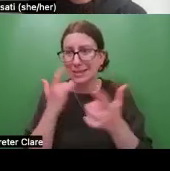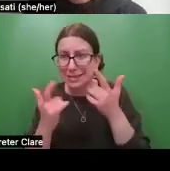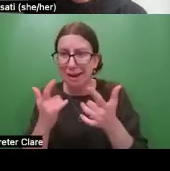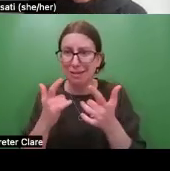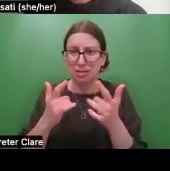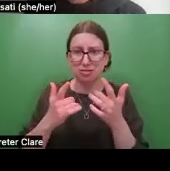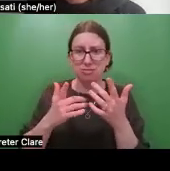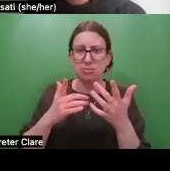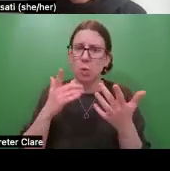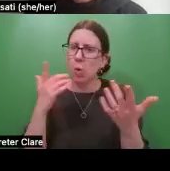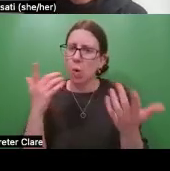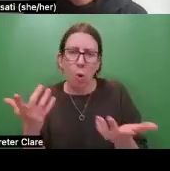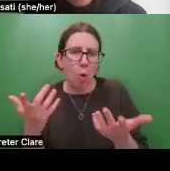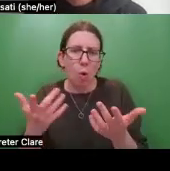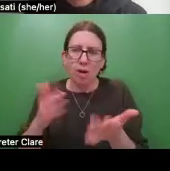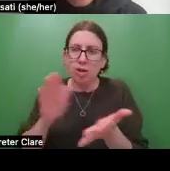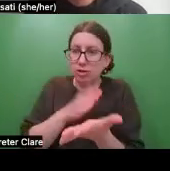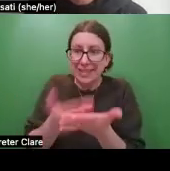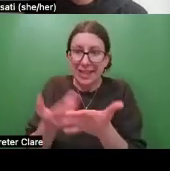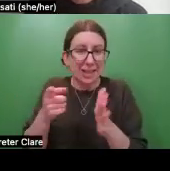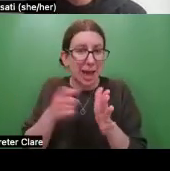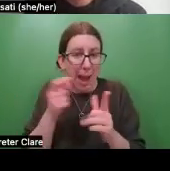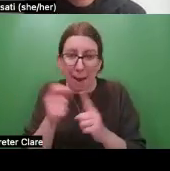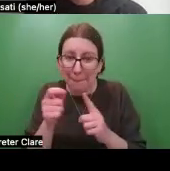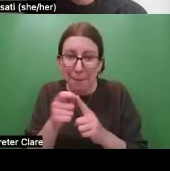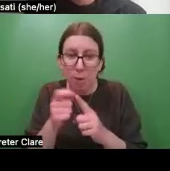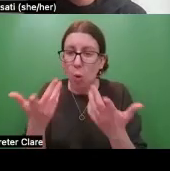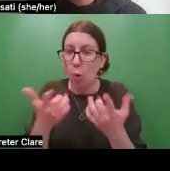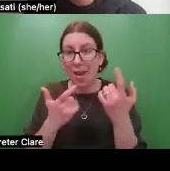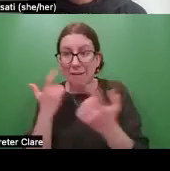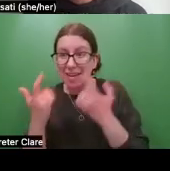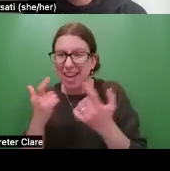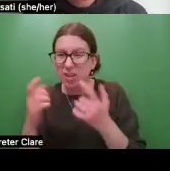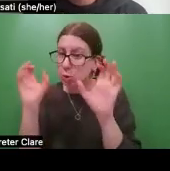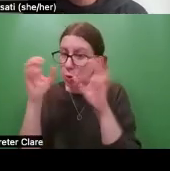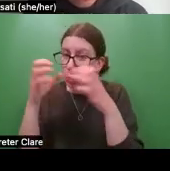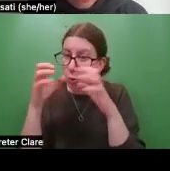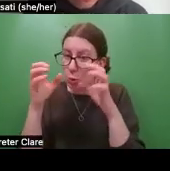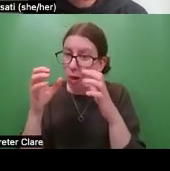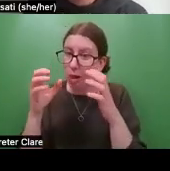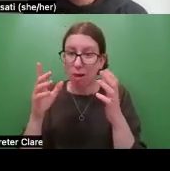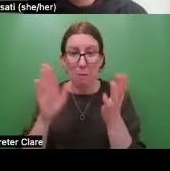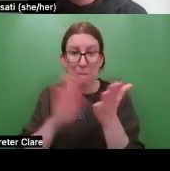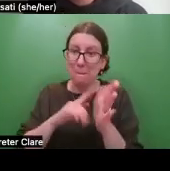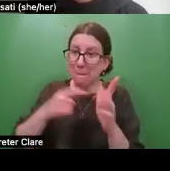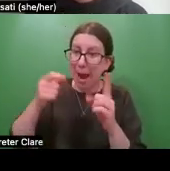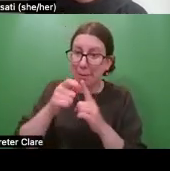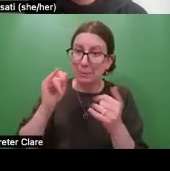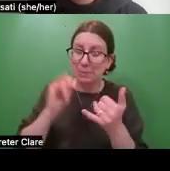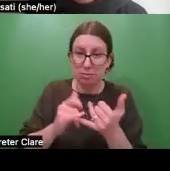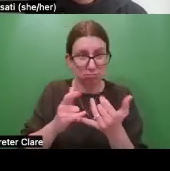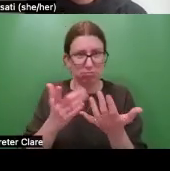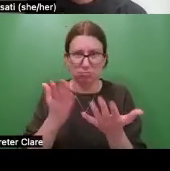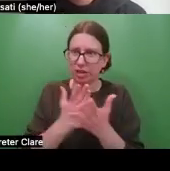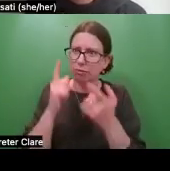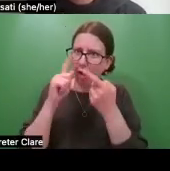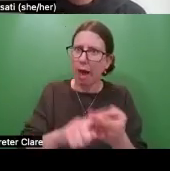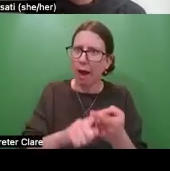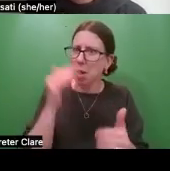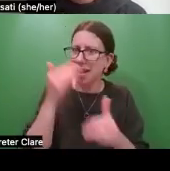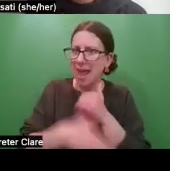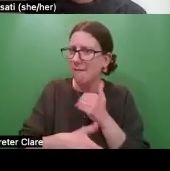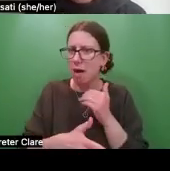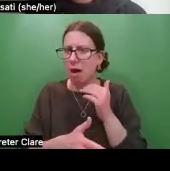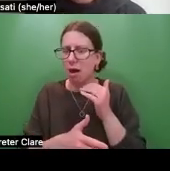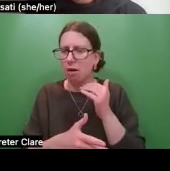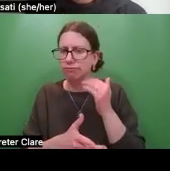or navigation such as Google Maps is second in nature, and we rely on them without questioning the underlying mechanism of